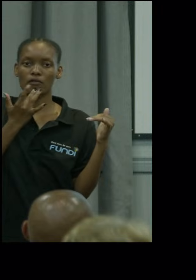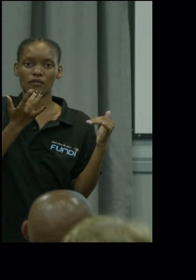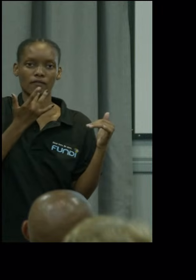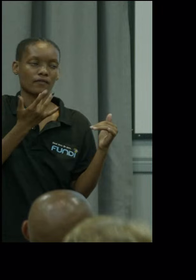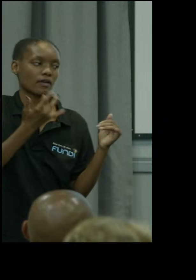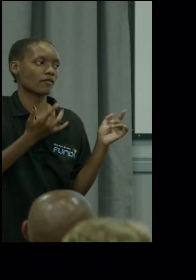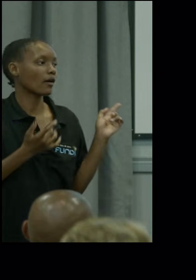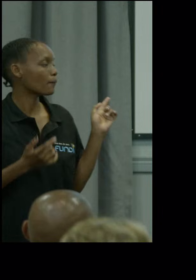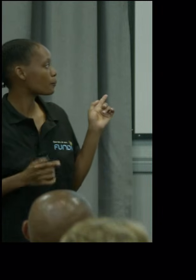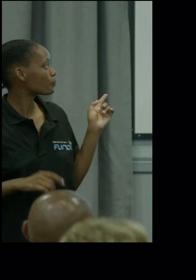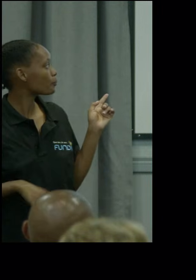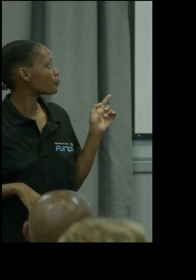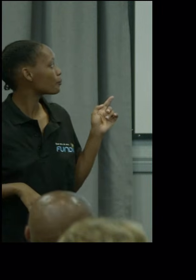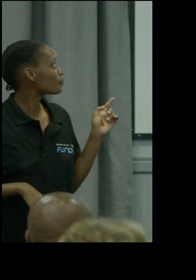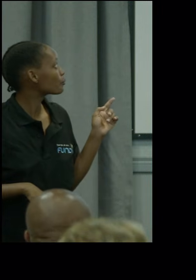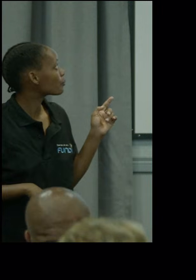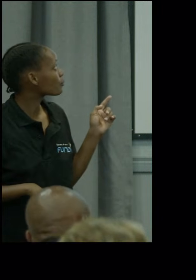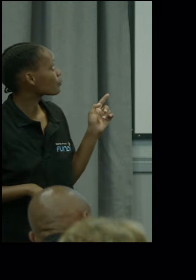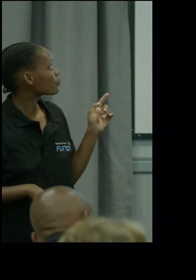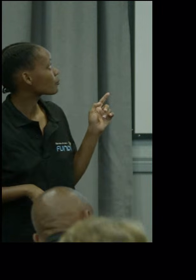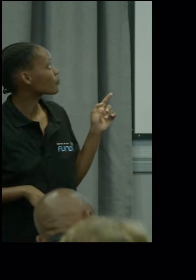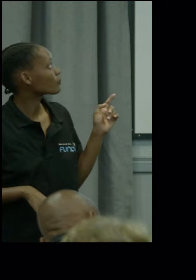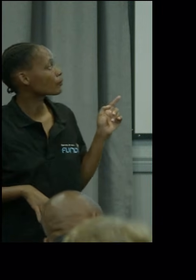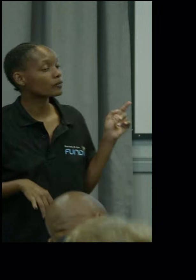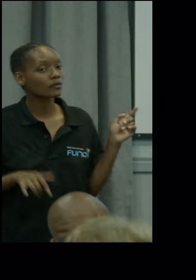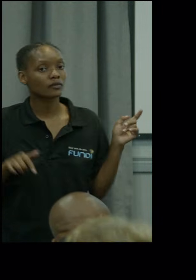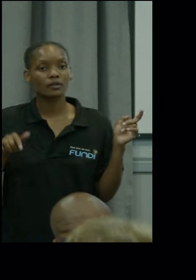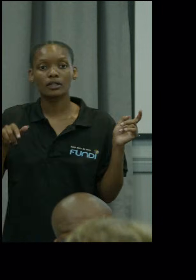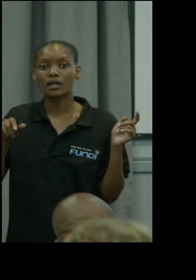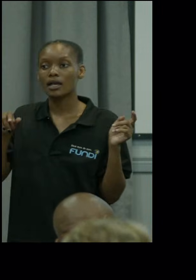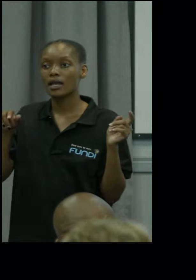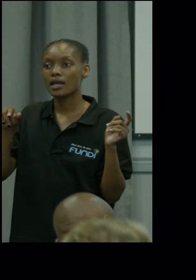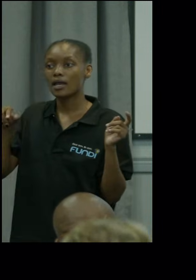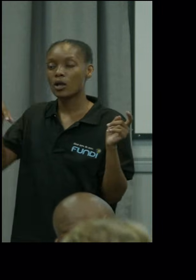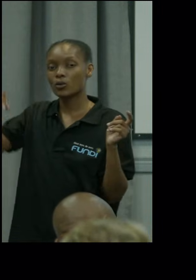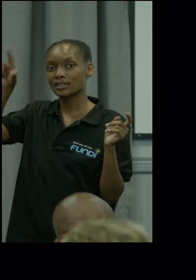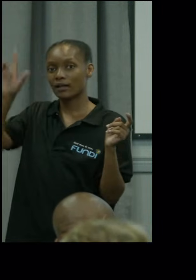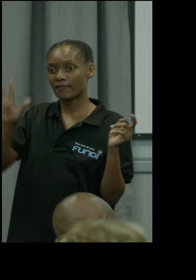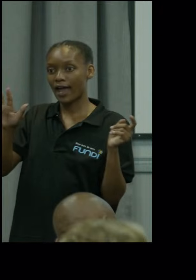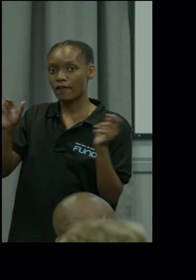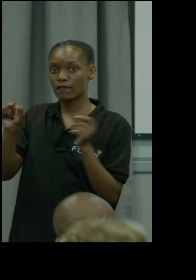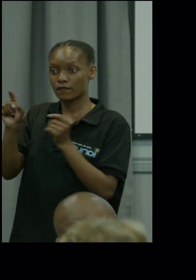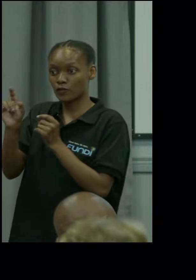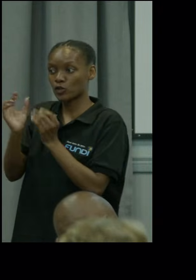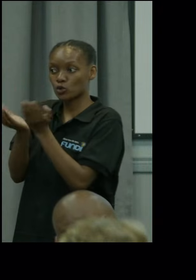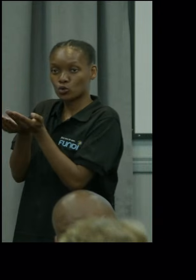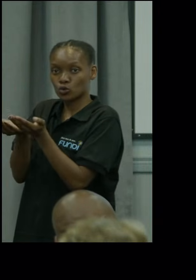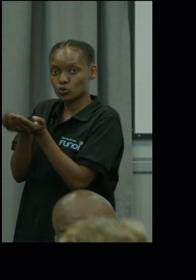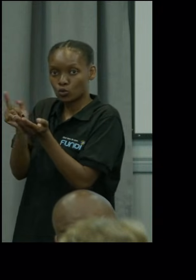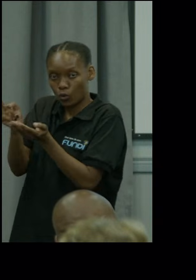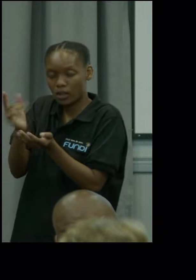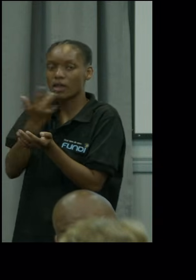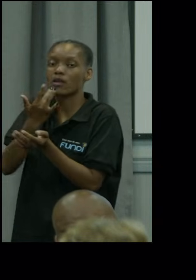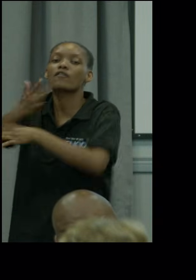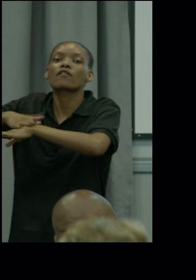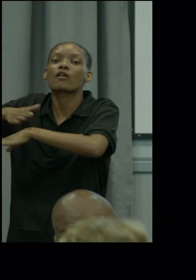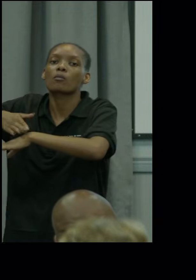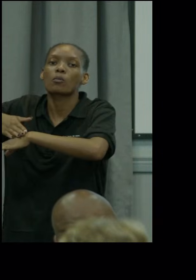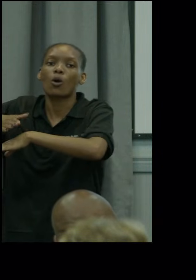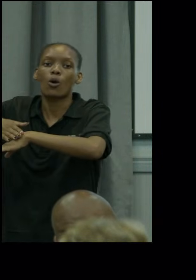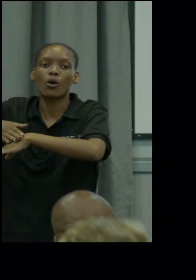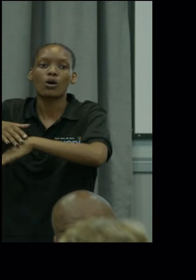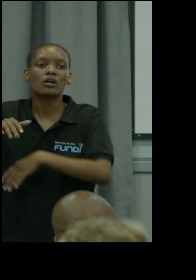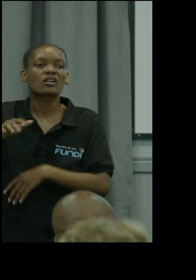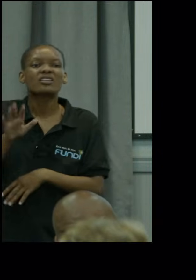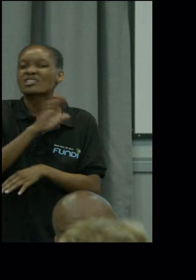how, to the extent to which quintile 5 schools are favored. Now you'll see that it's not as